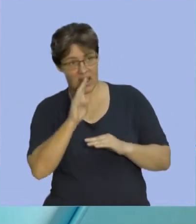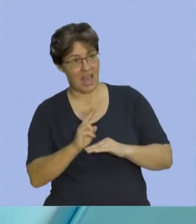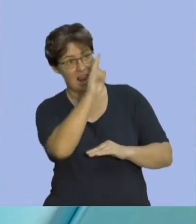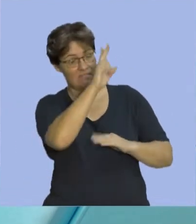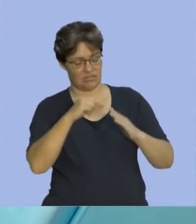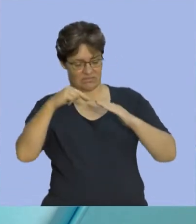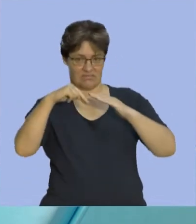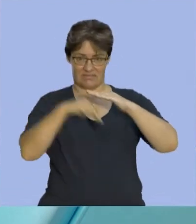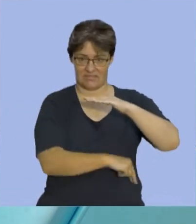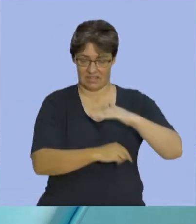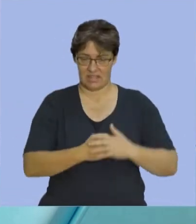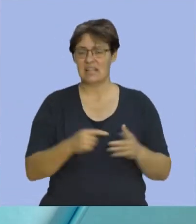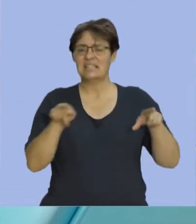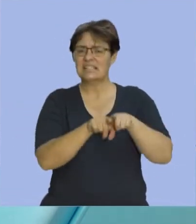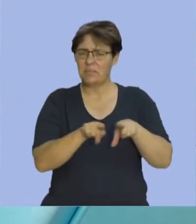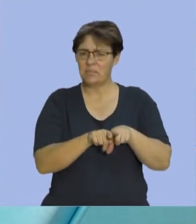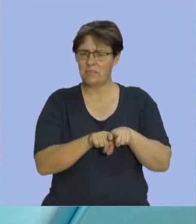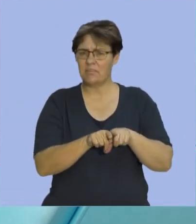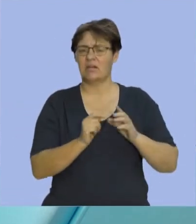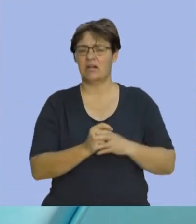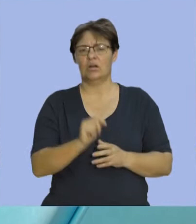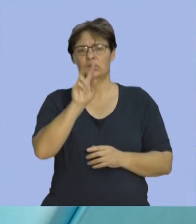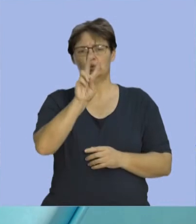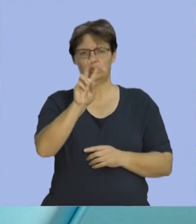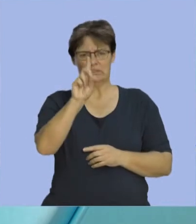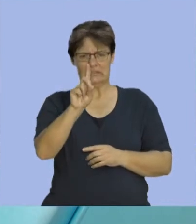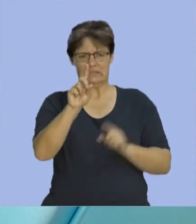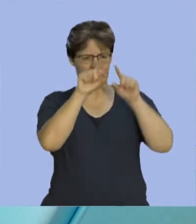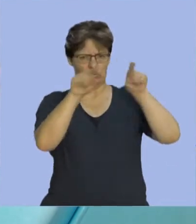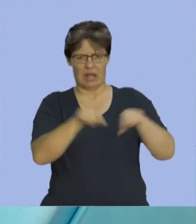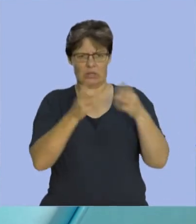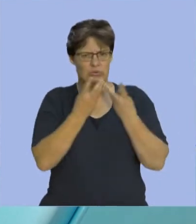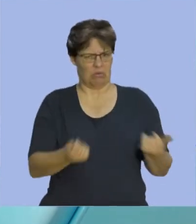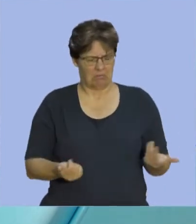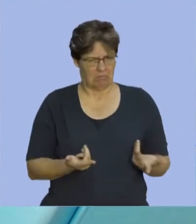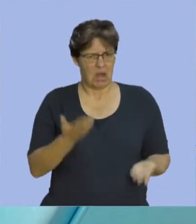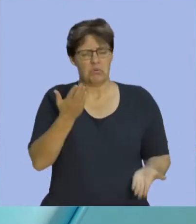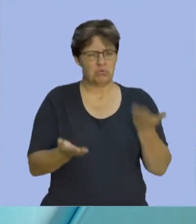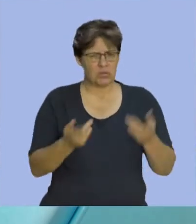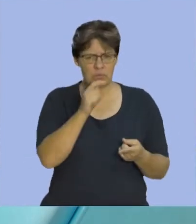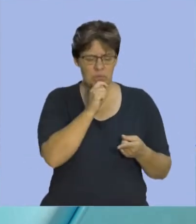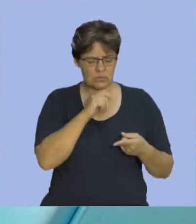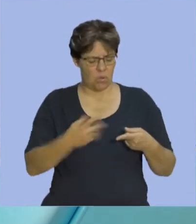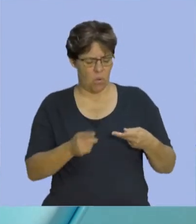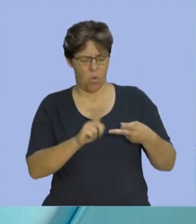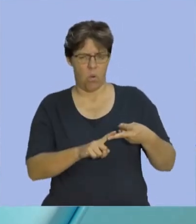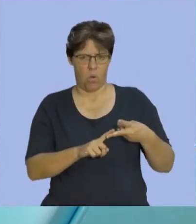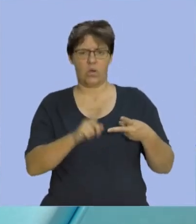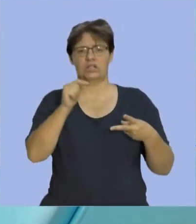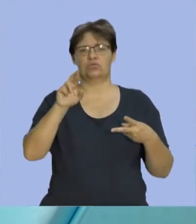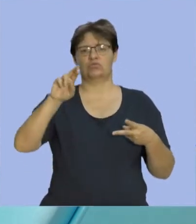at how do we solve 2D triangles using either ratios or using the